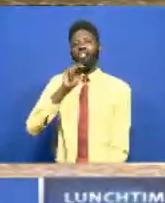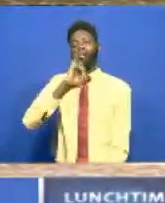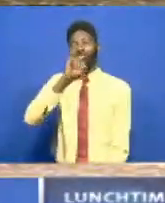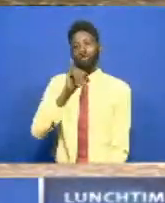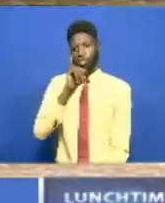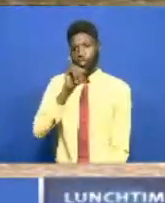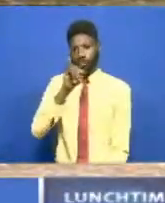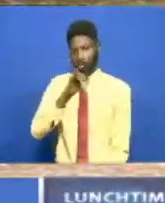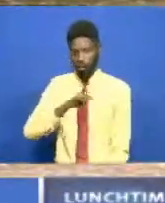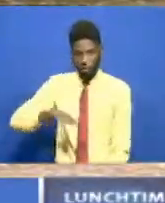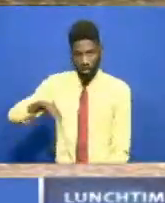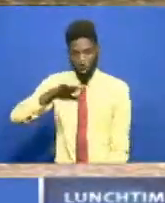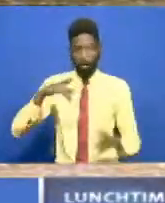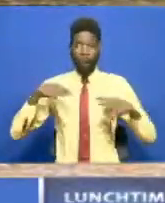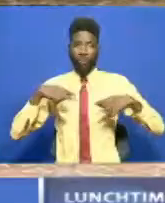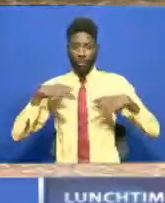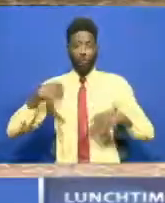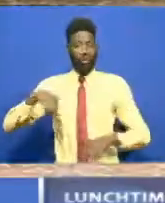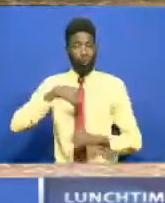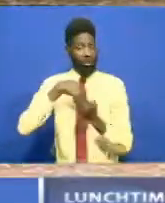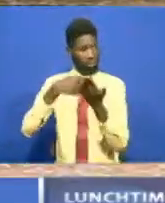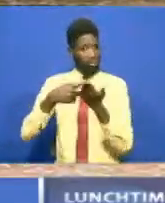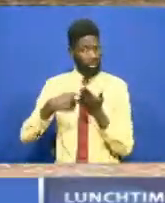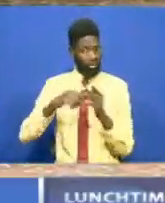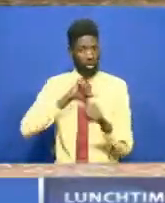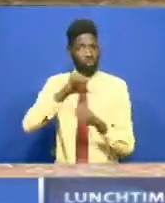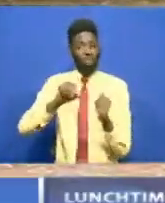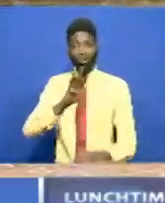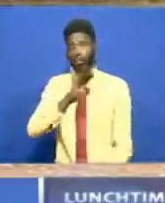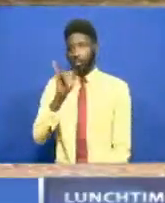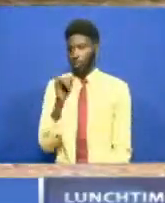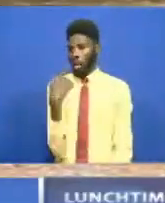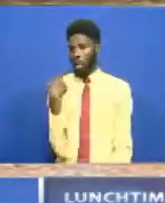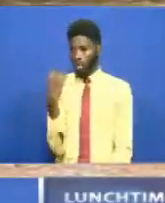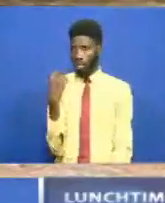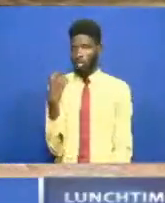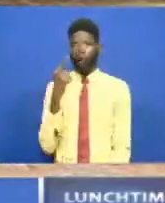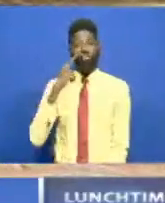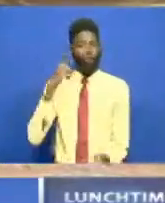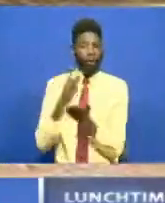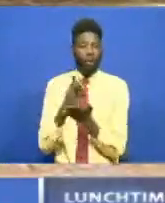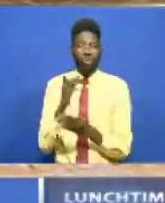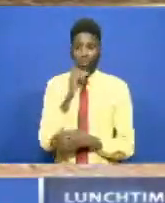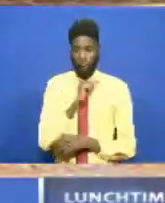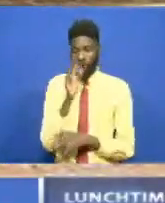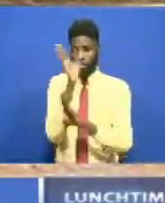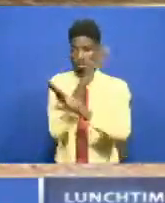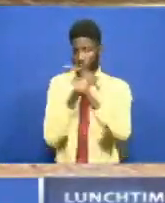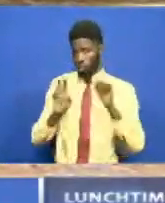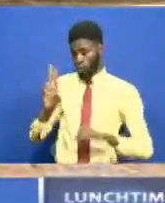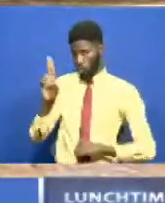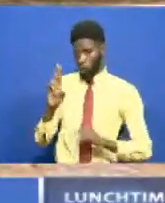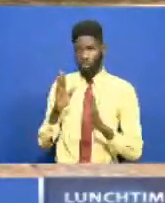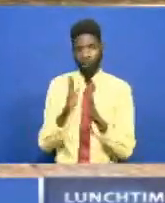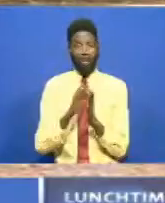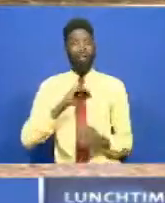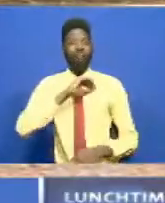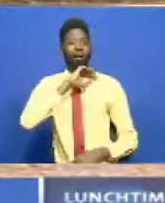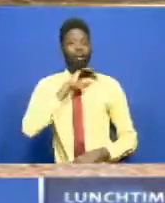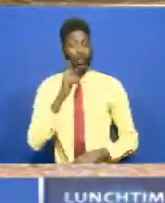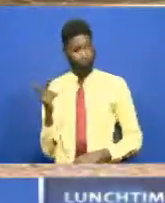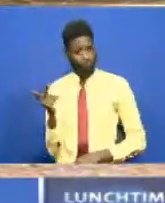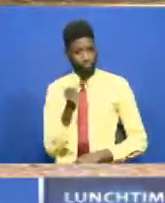of BBI. Earlier on, we witnessed President Uhuru Kenyatta and former Prime Minister Raila Odinga receiving